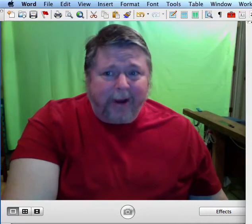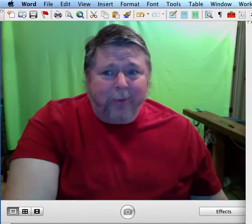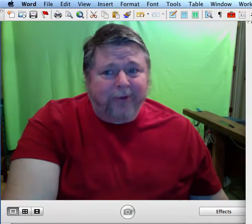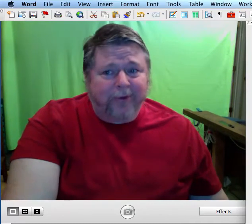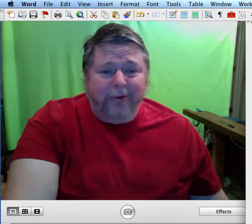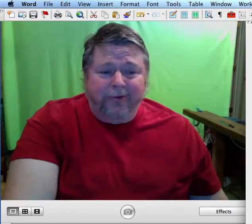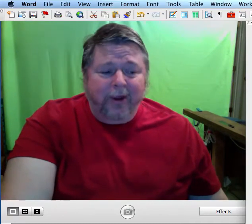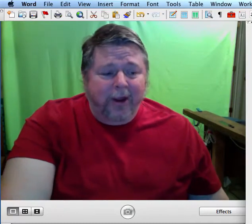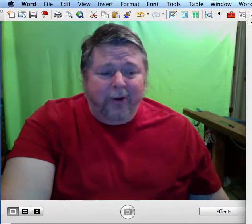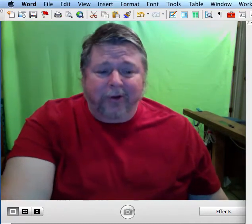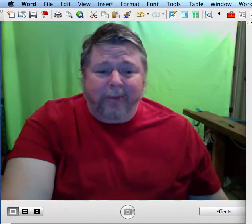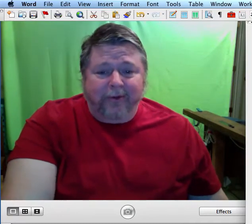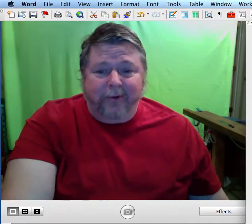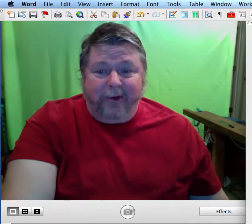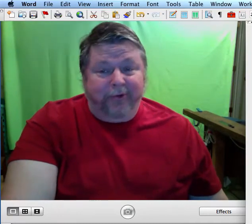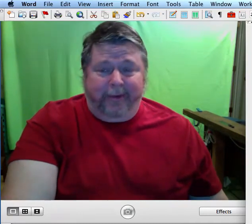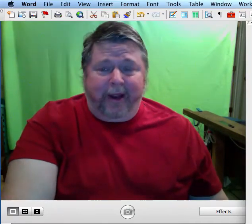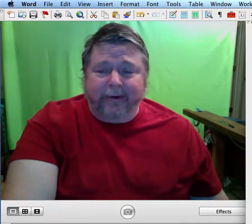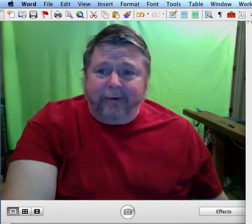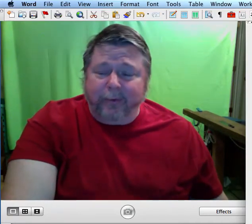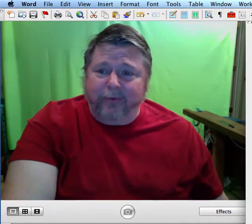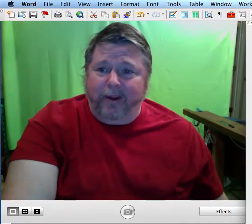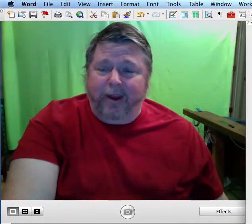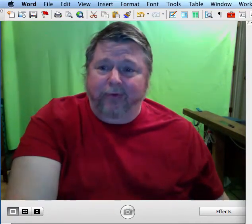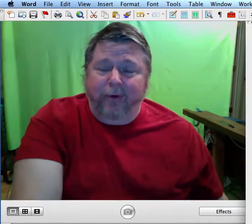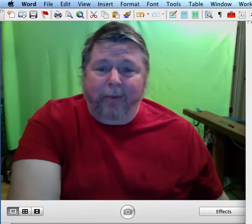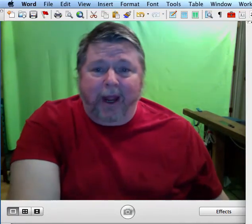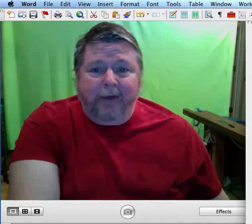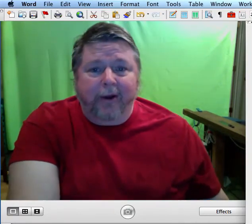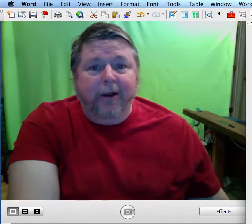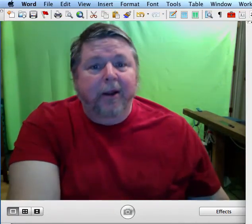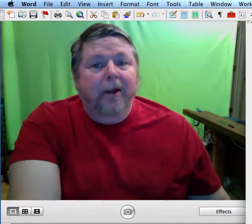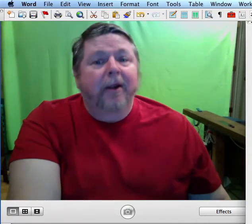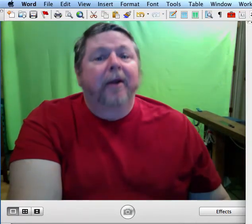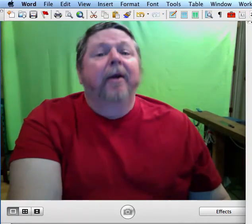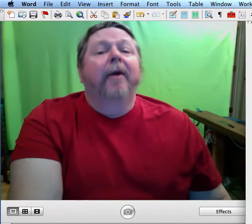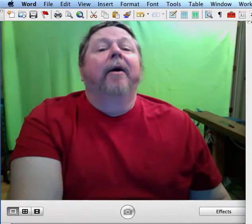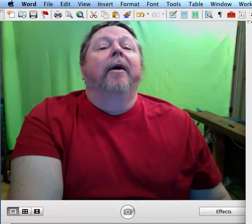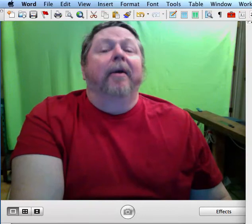I mean, I hope somebody who's in med school knows some doctors before they ever applied. Right?